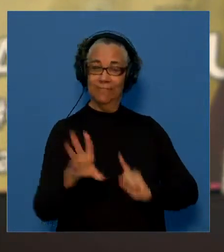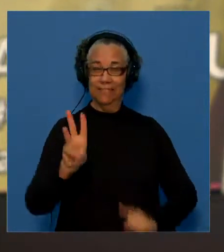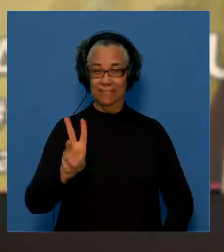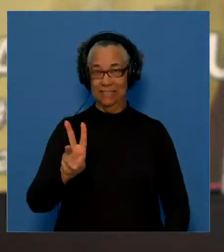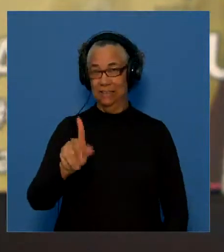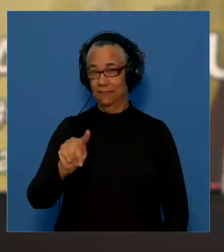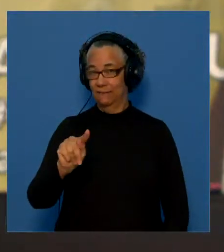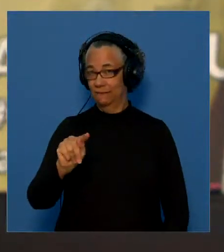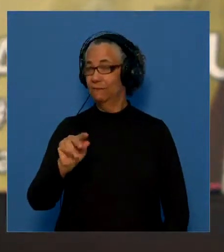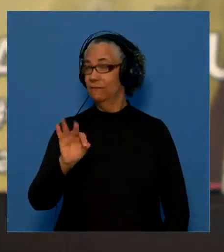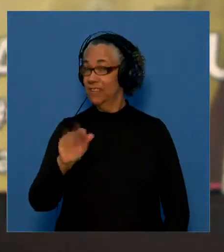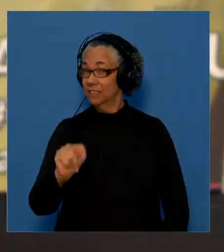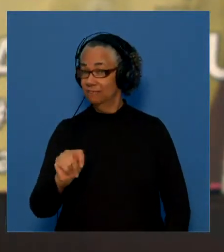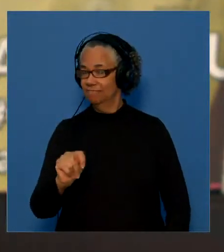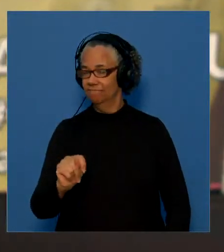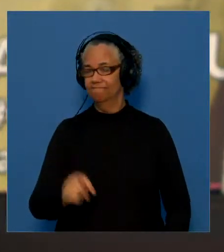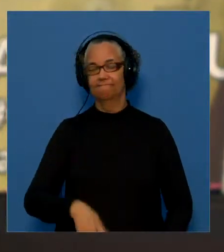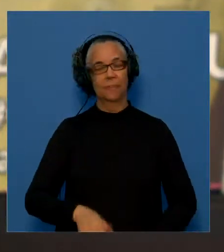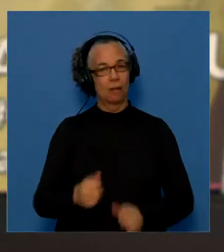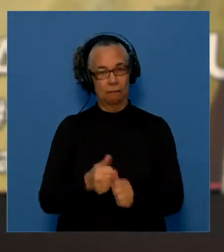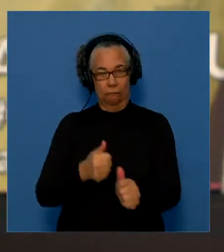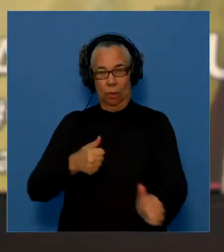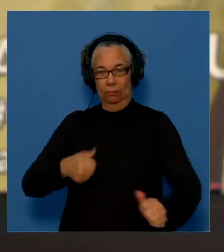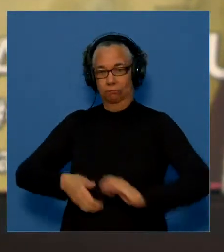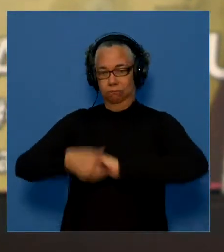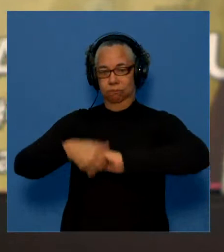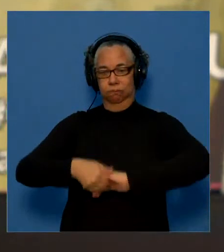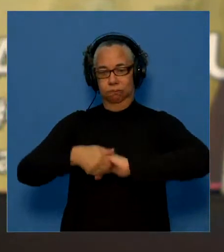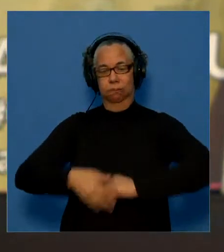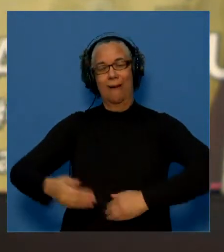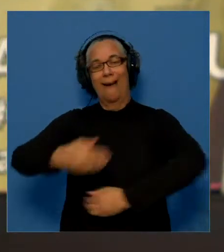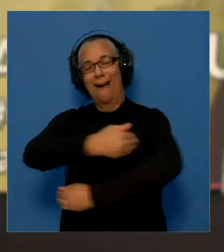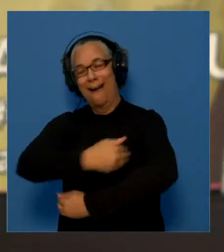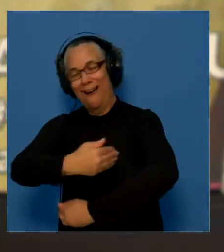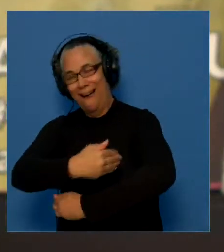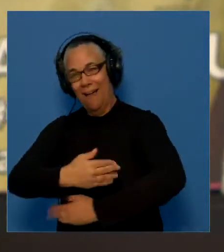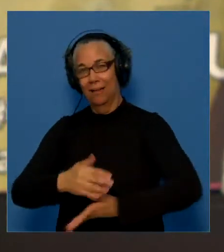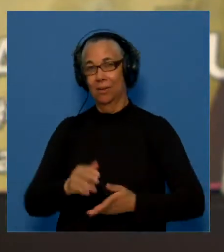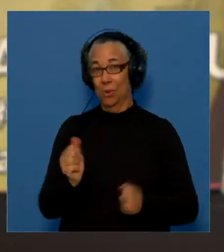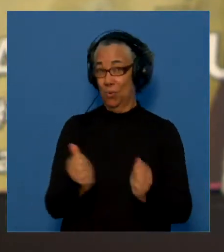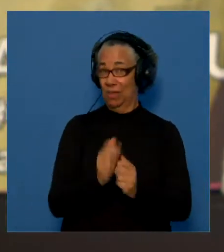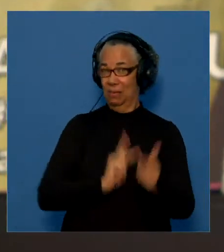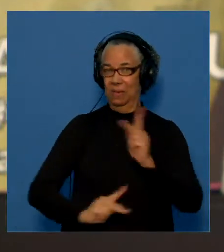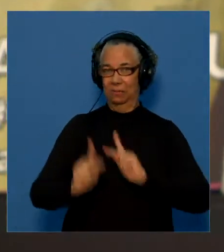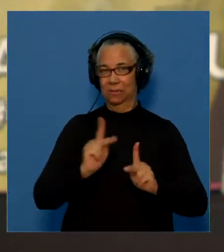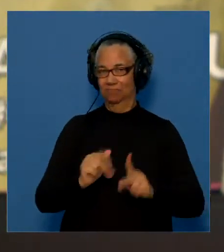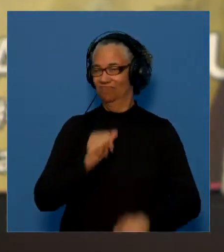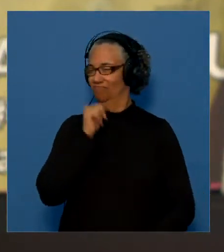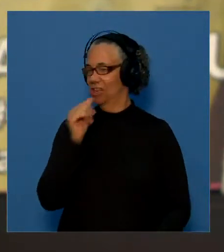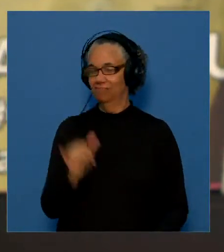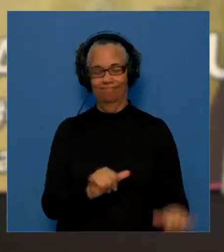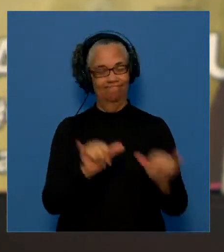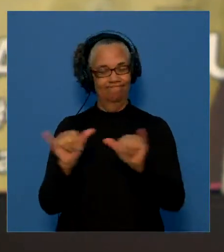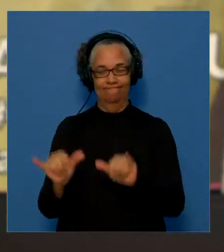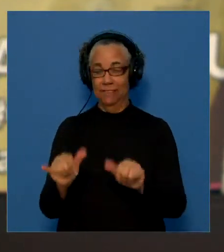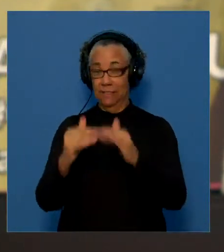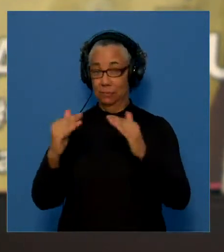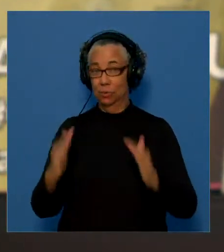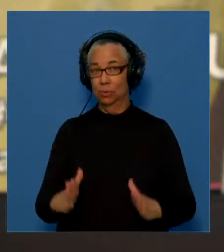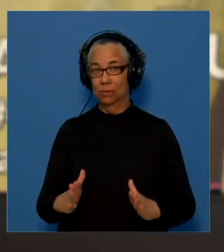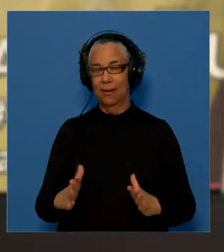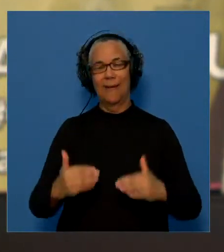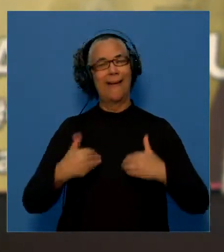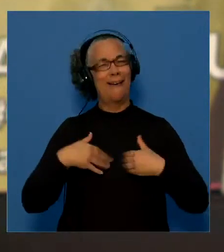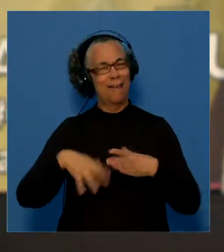direct contact, including handshakes and hugs, with others that are not from the same household. Host